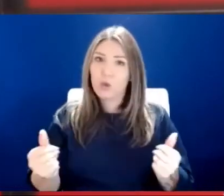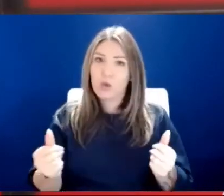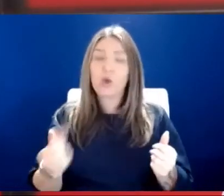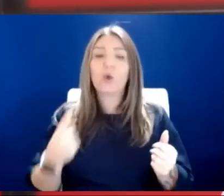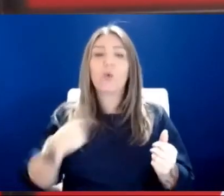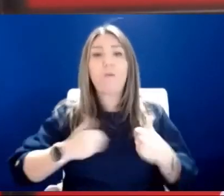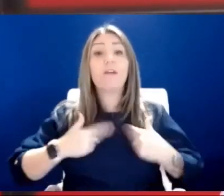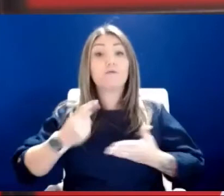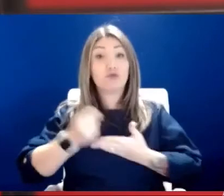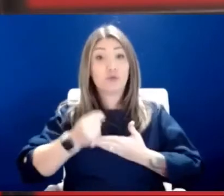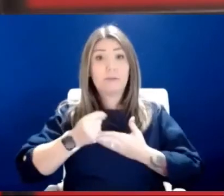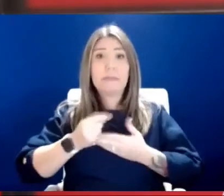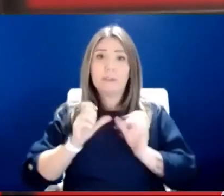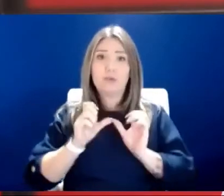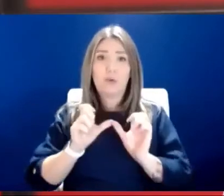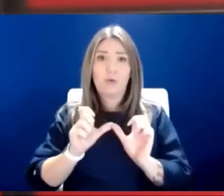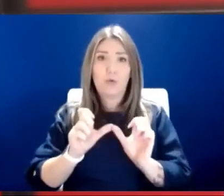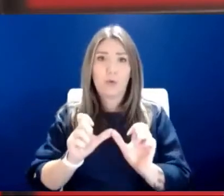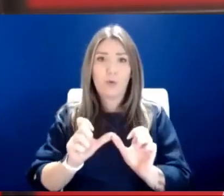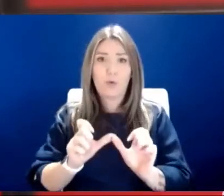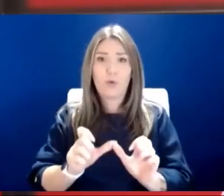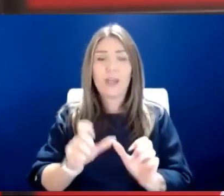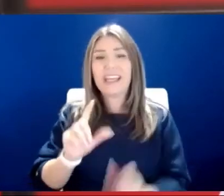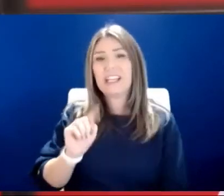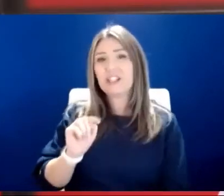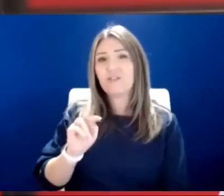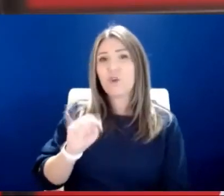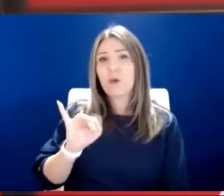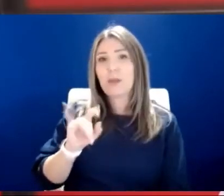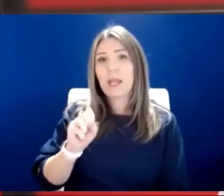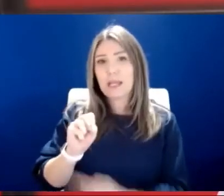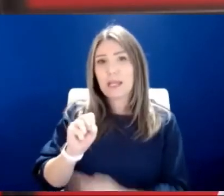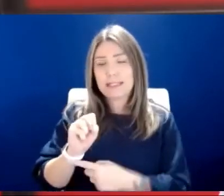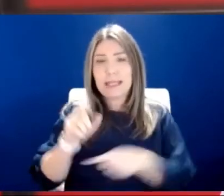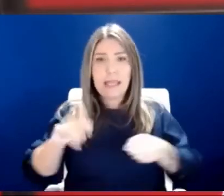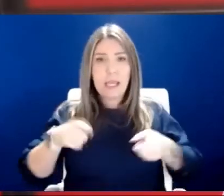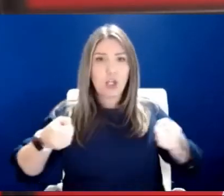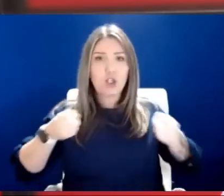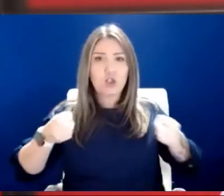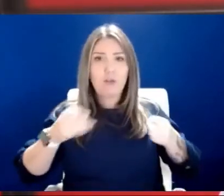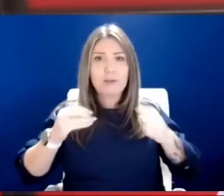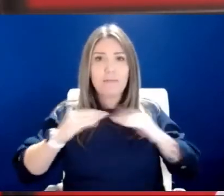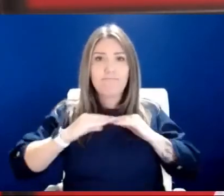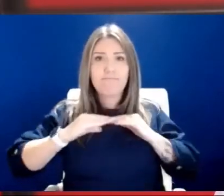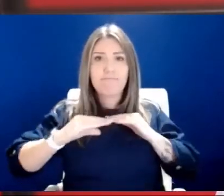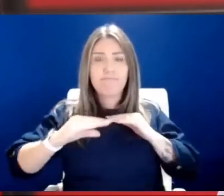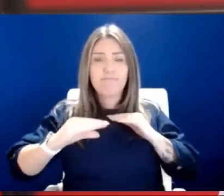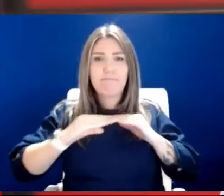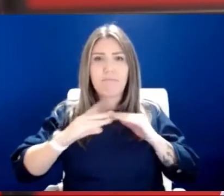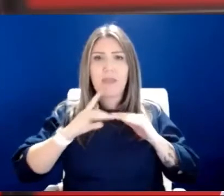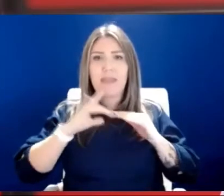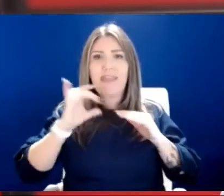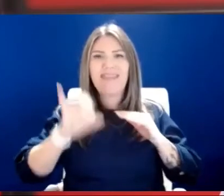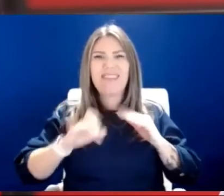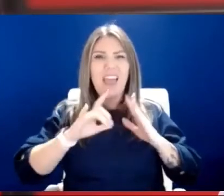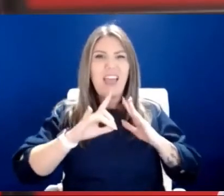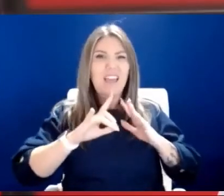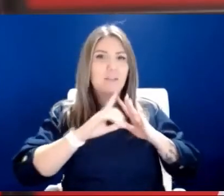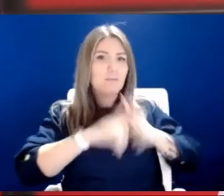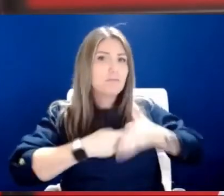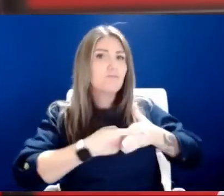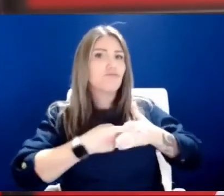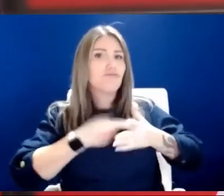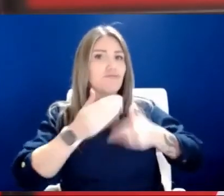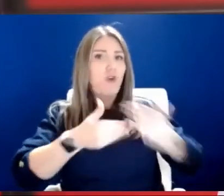ongoing. We call it tafamidis, which controls and stabilizes the underlying amyloidosis process and does